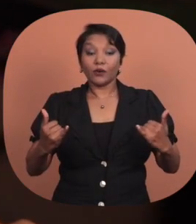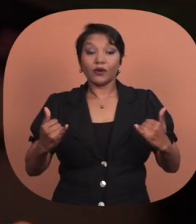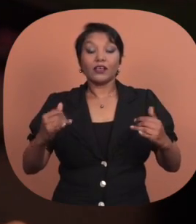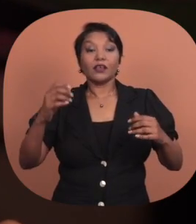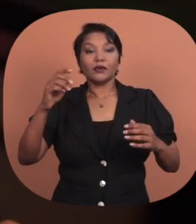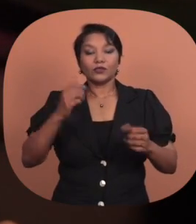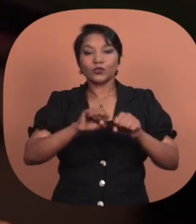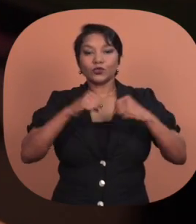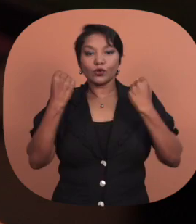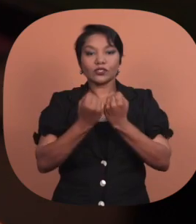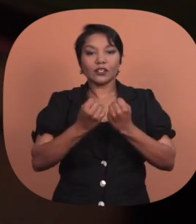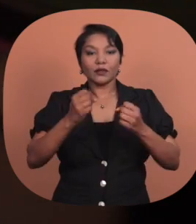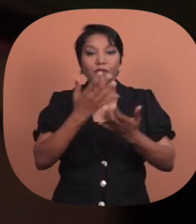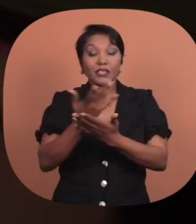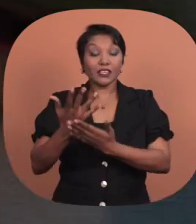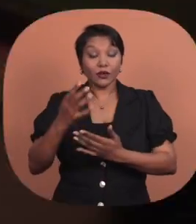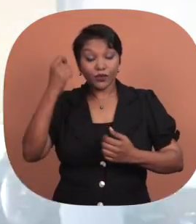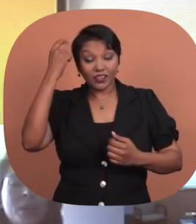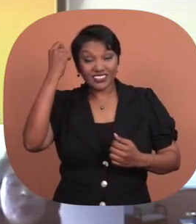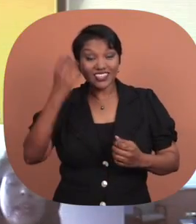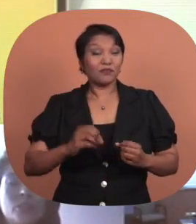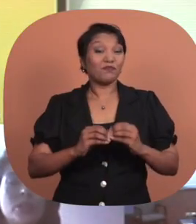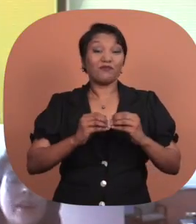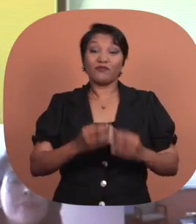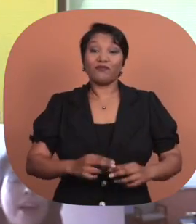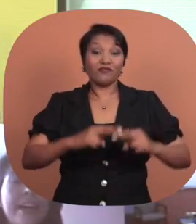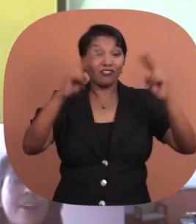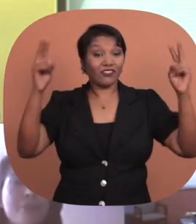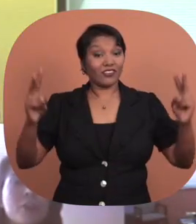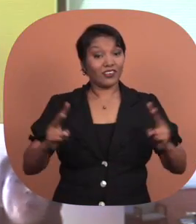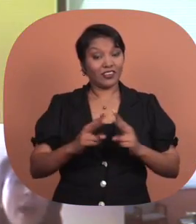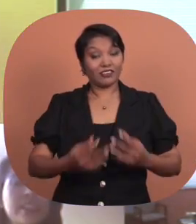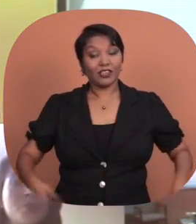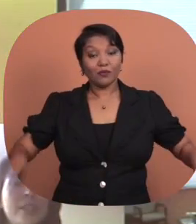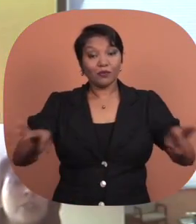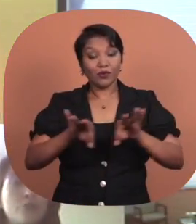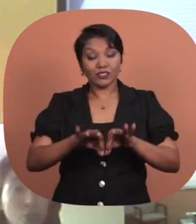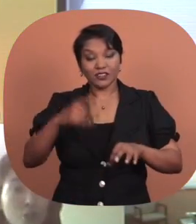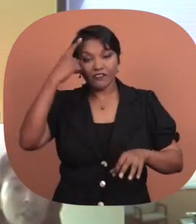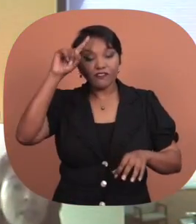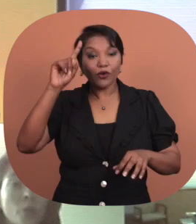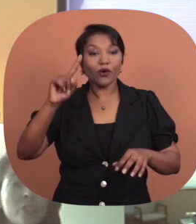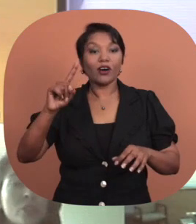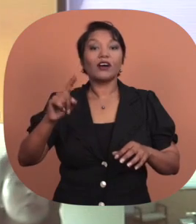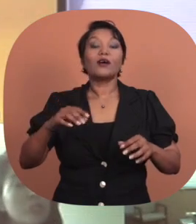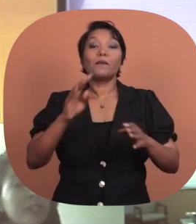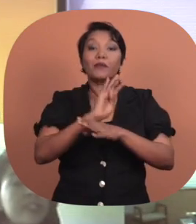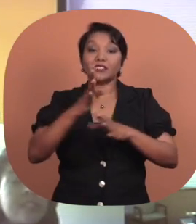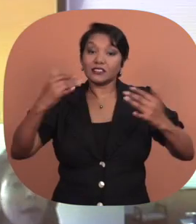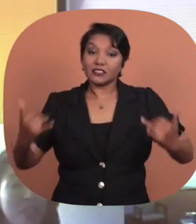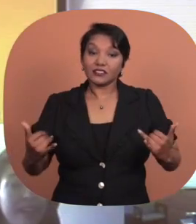become as ubiquitous as the computer itself to modern life. Ms. Navas outlined the immediate benefits and impacts of